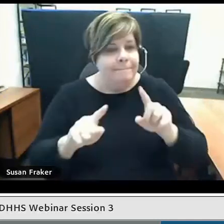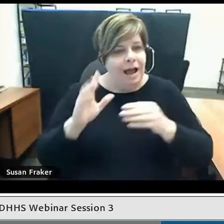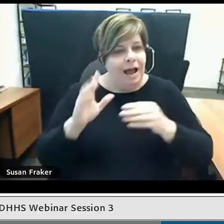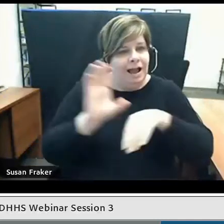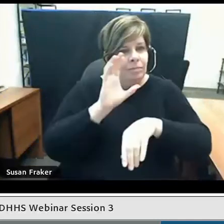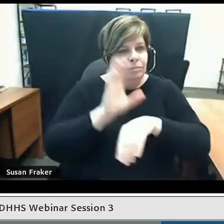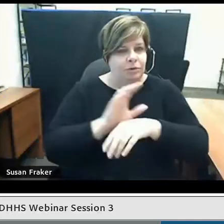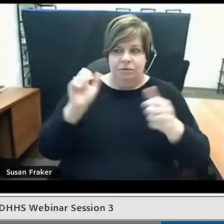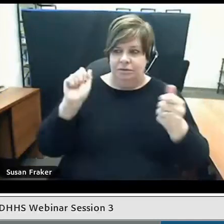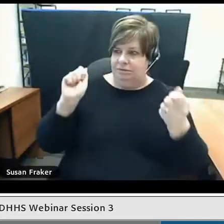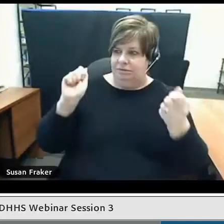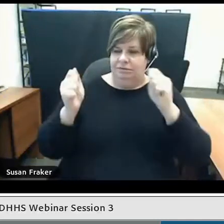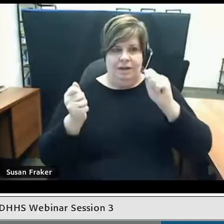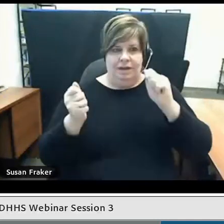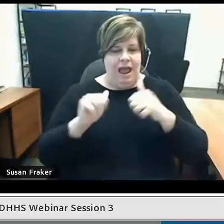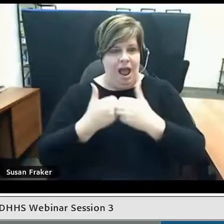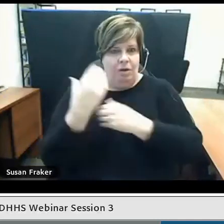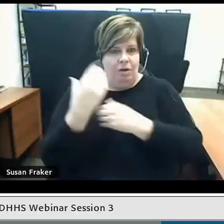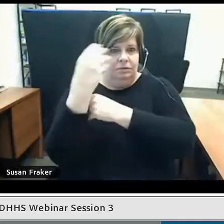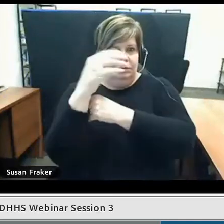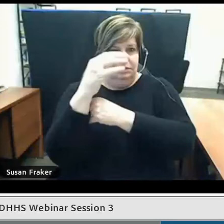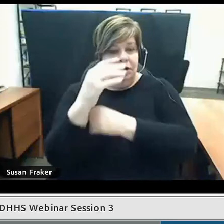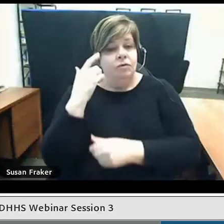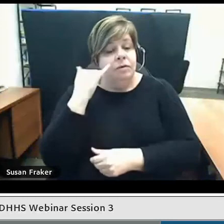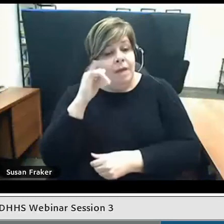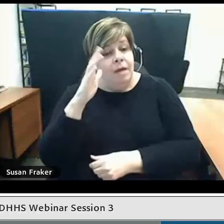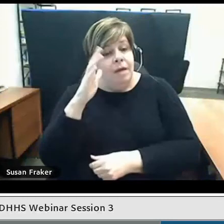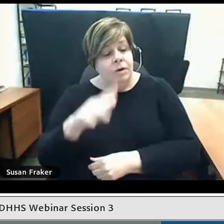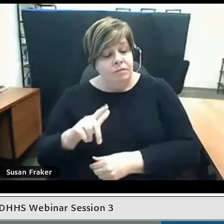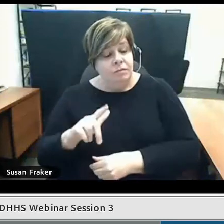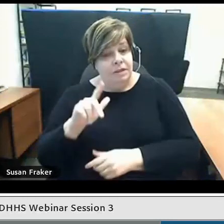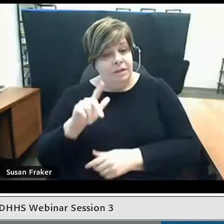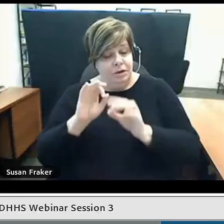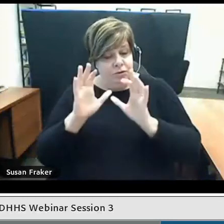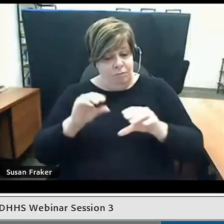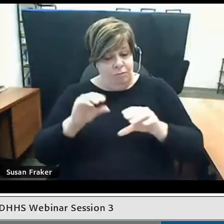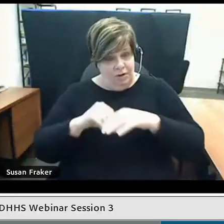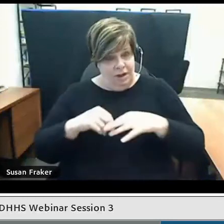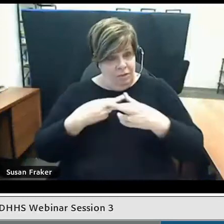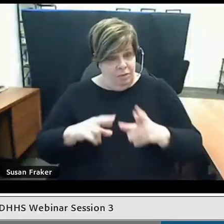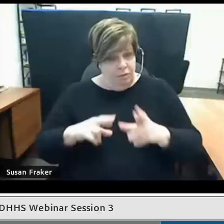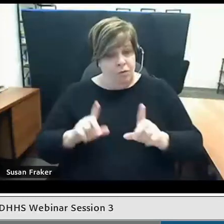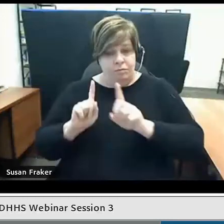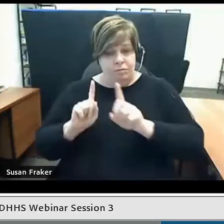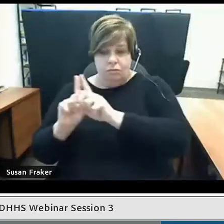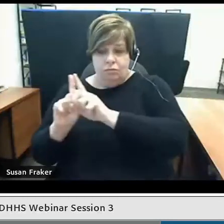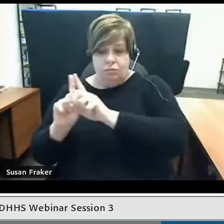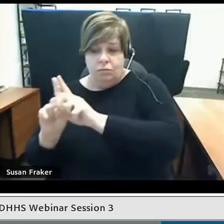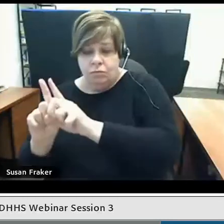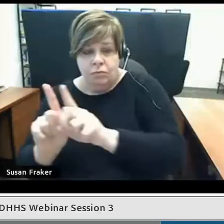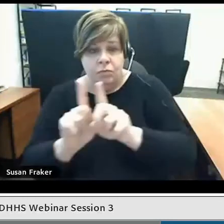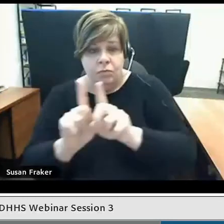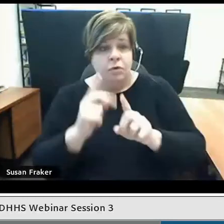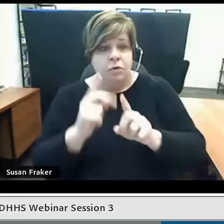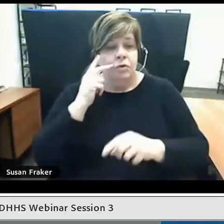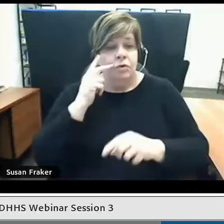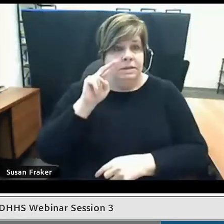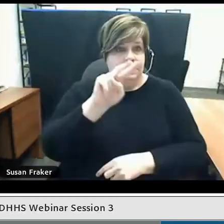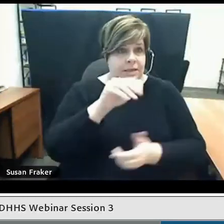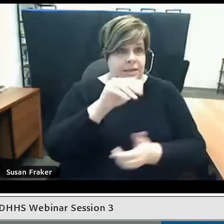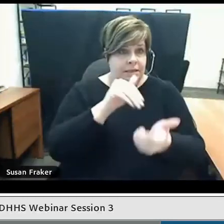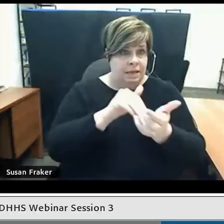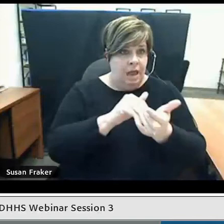language interpreter in person, they try and move with the physician so that as a deaf person, you're looking at the doctor